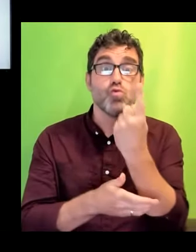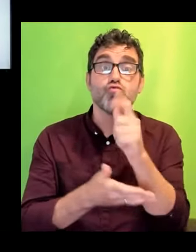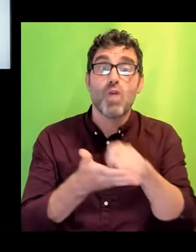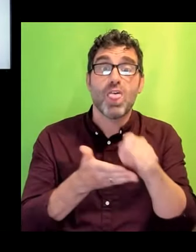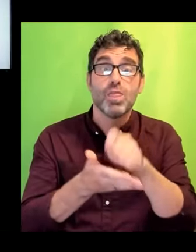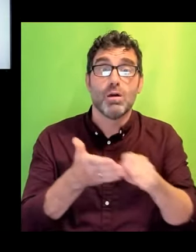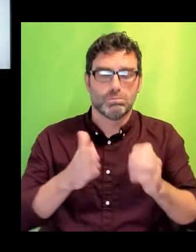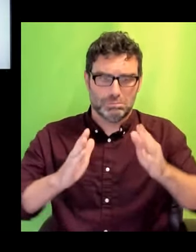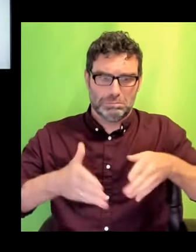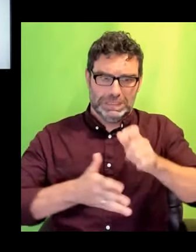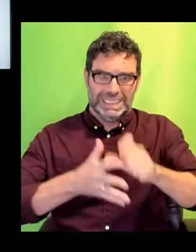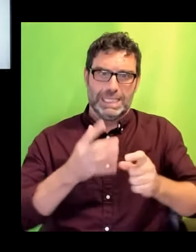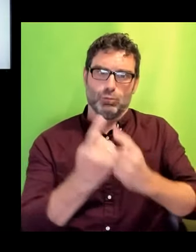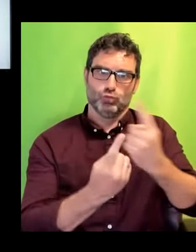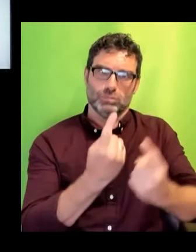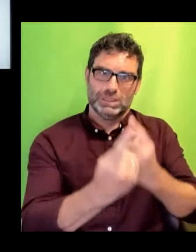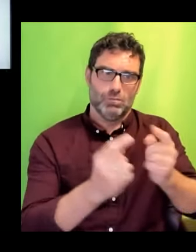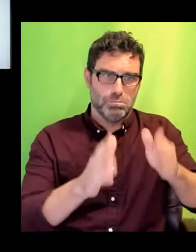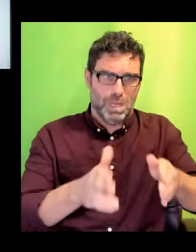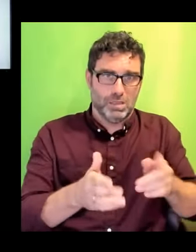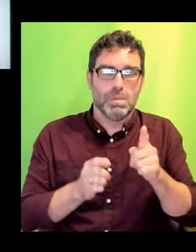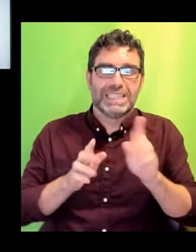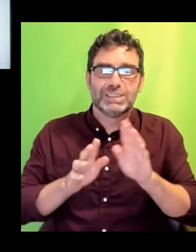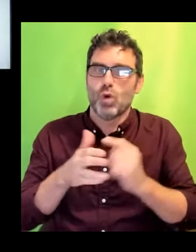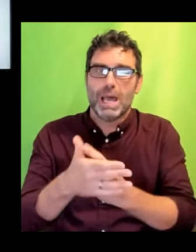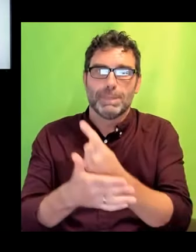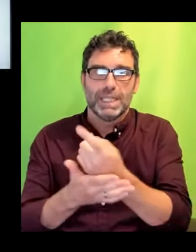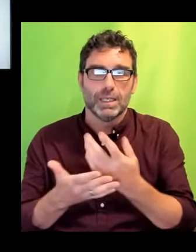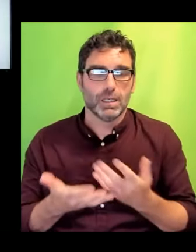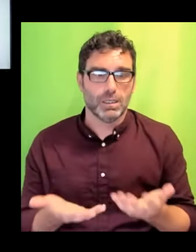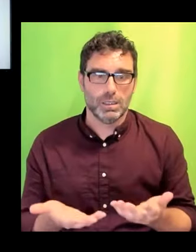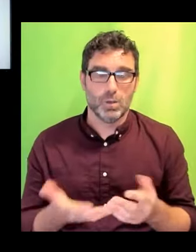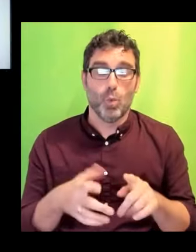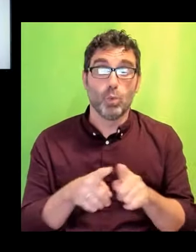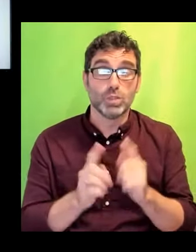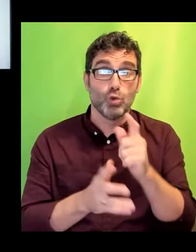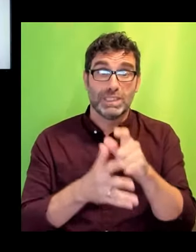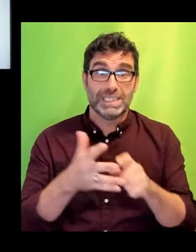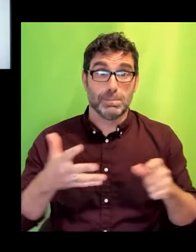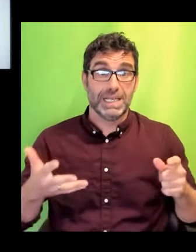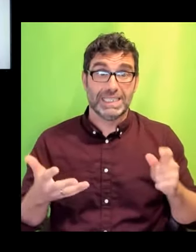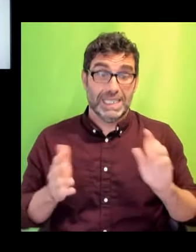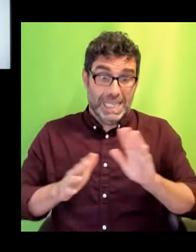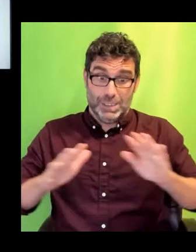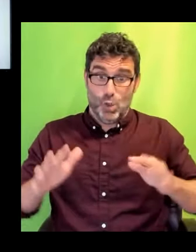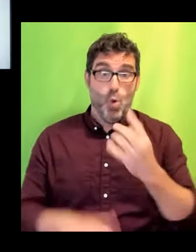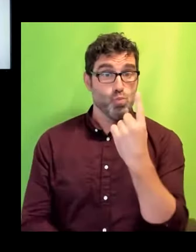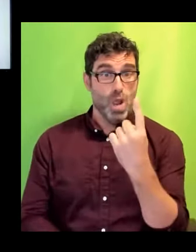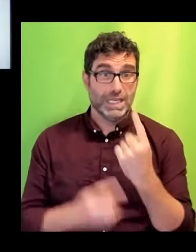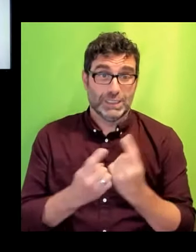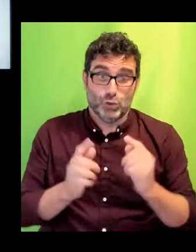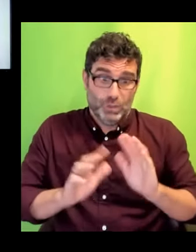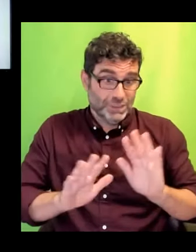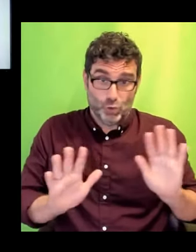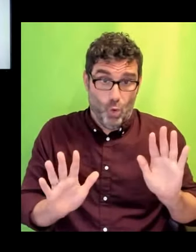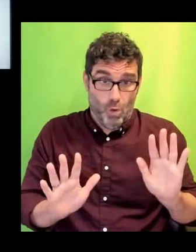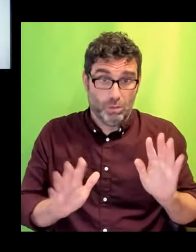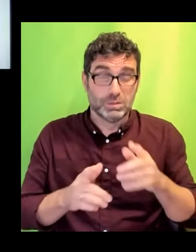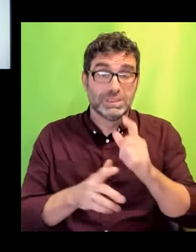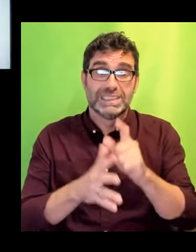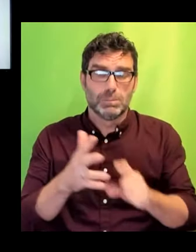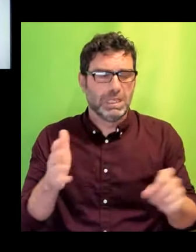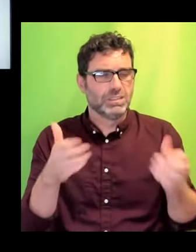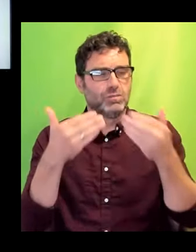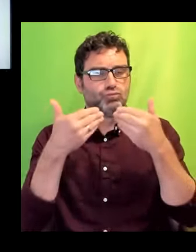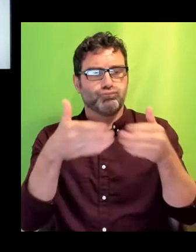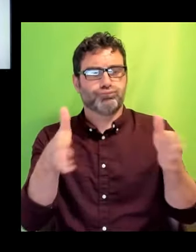Secondly, disability needs to be seen as more than one thing. Disability is scary. Talking about disability is scary.